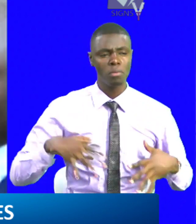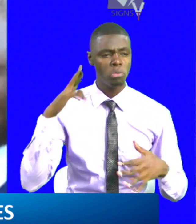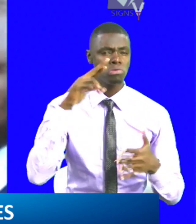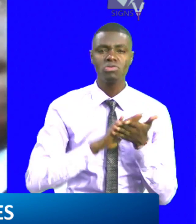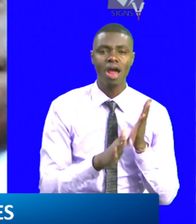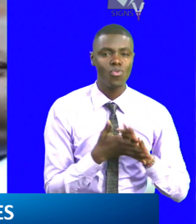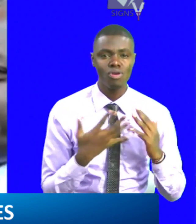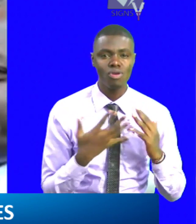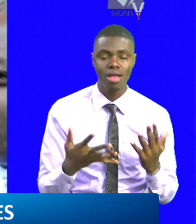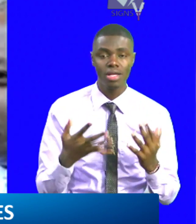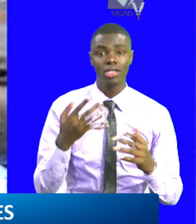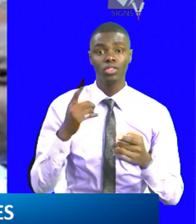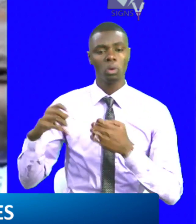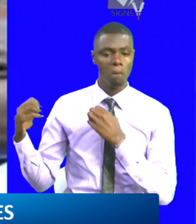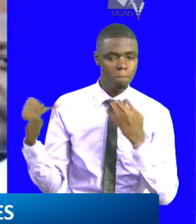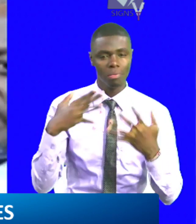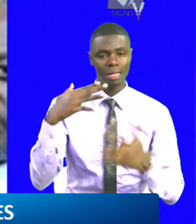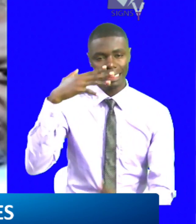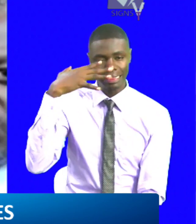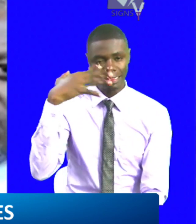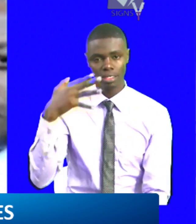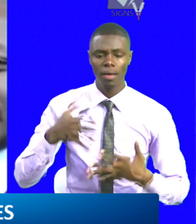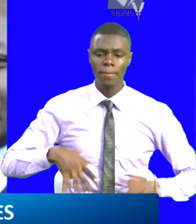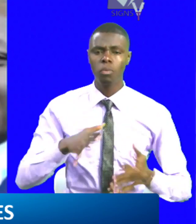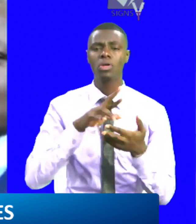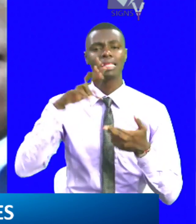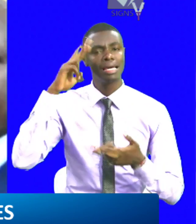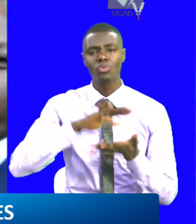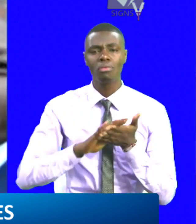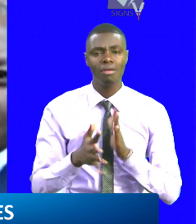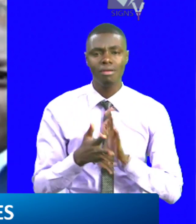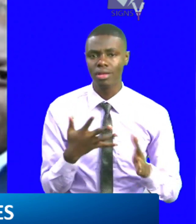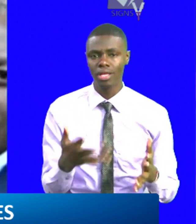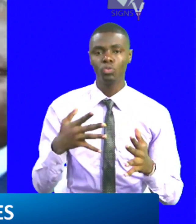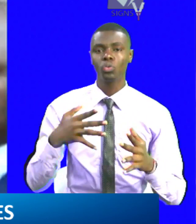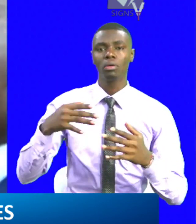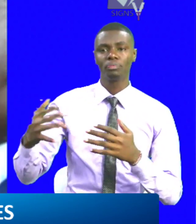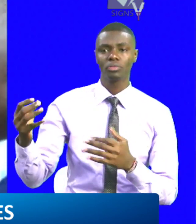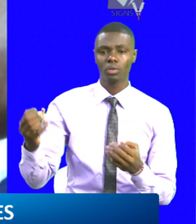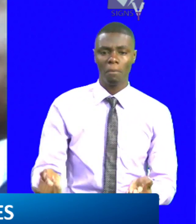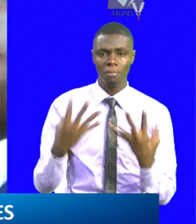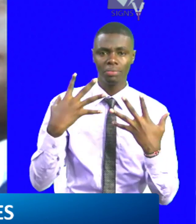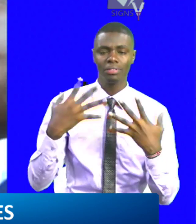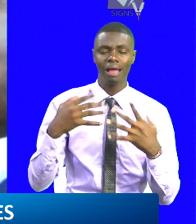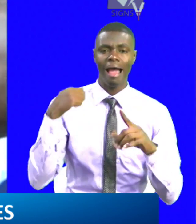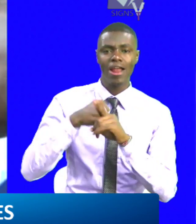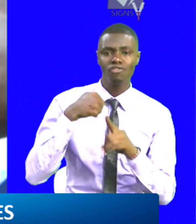facilities. That culture must stop. And we are going to deal with you very firmly,